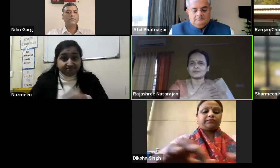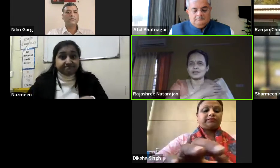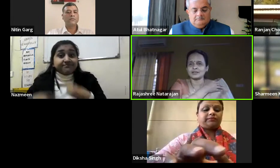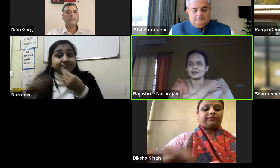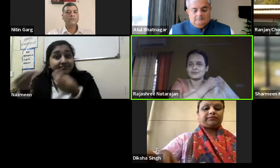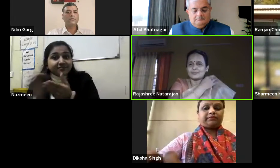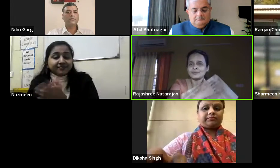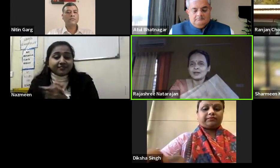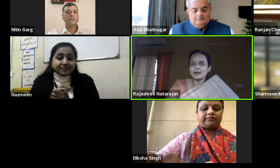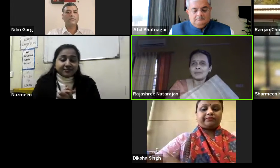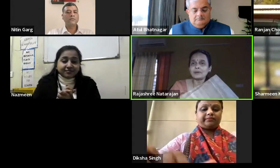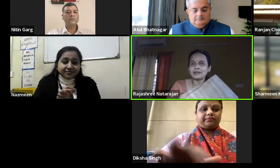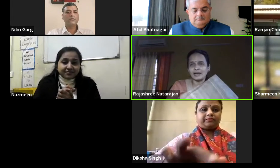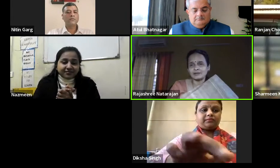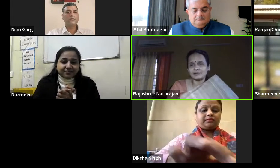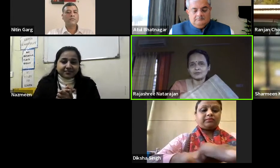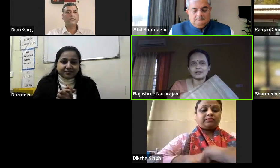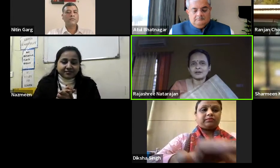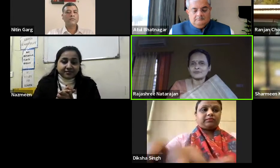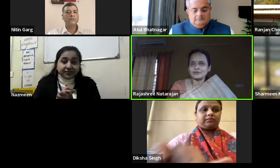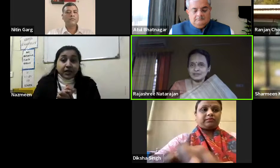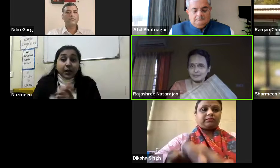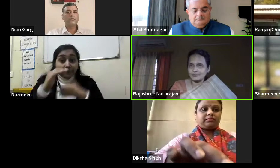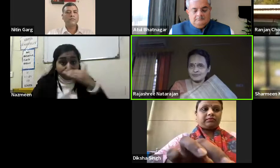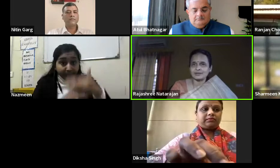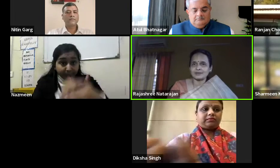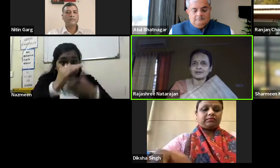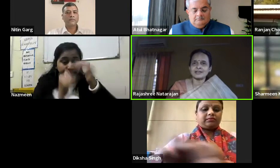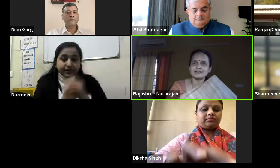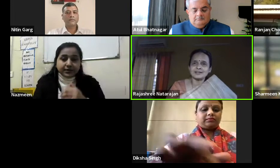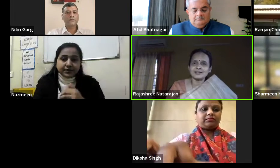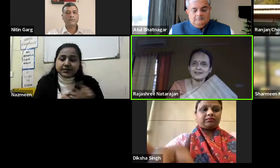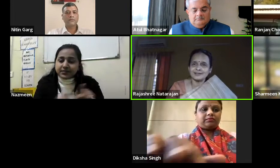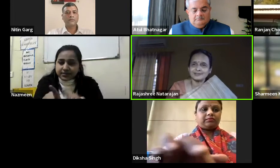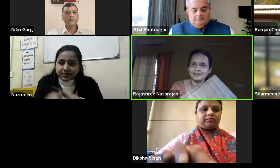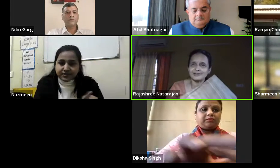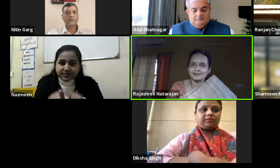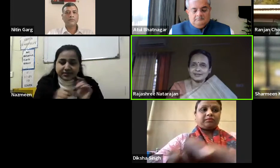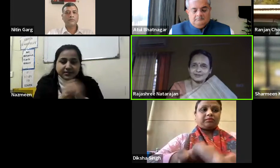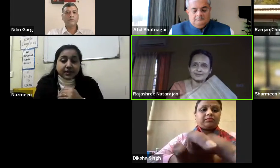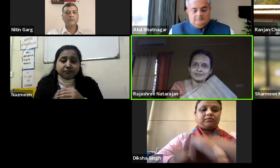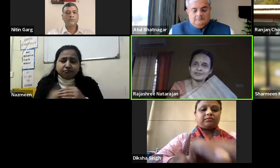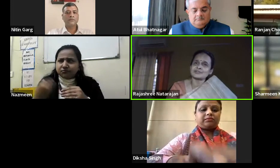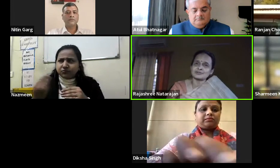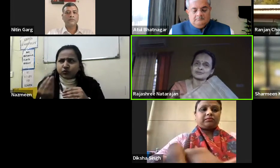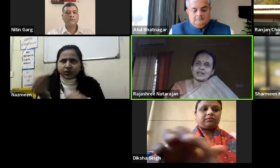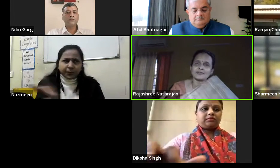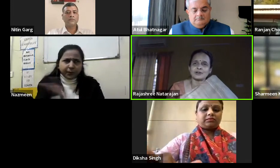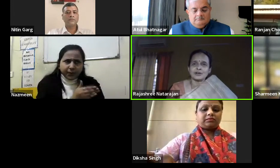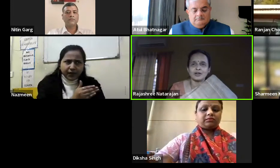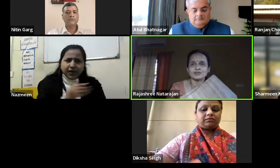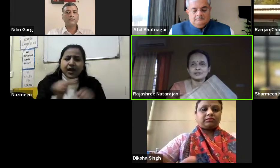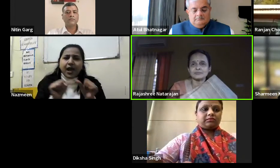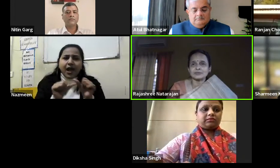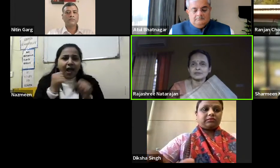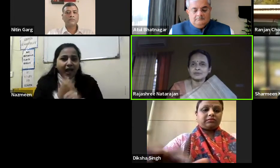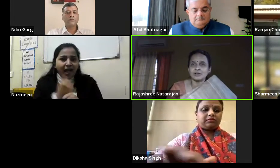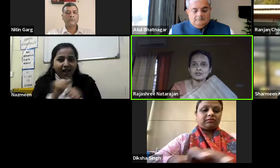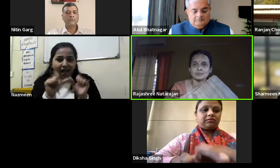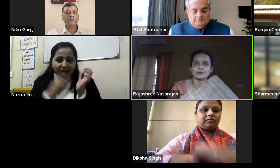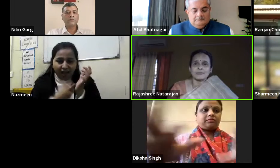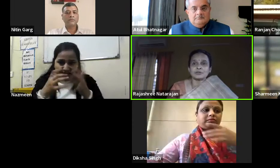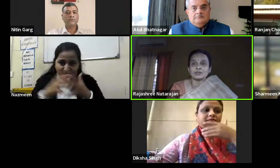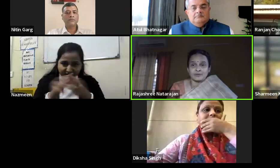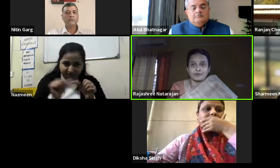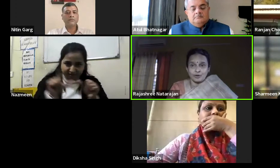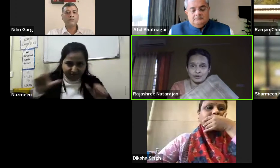Why can't we kind of build that? Like for example, even recently, I think Dr. Raji was also there for a launch on December 3rd. We